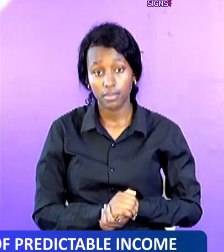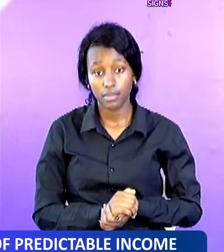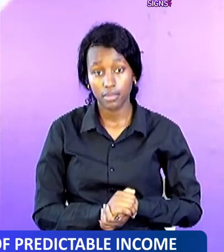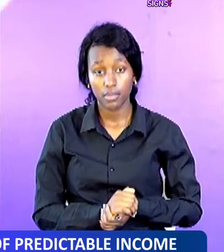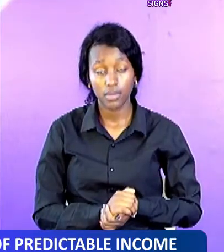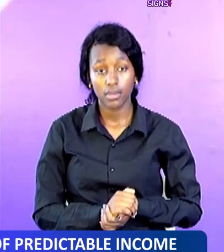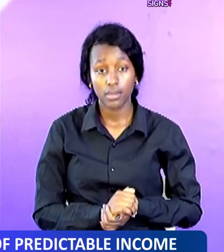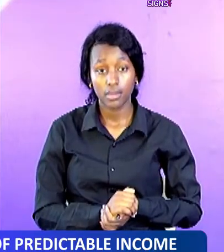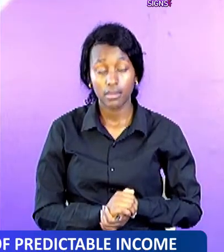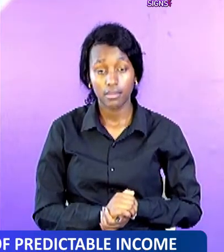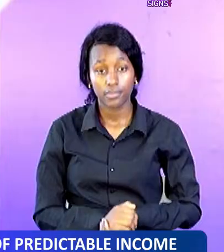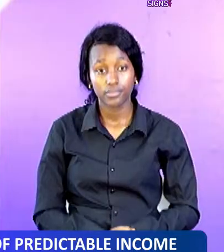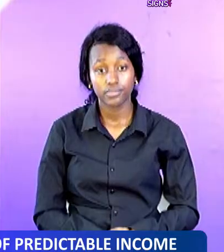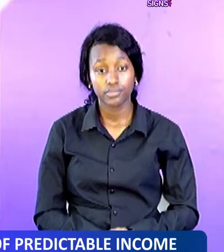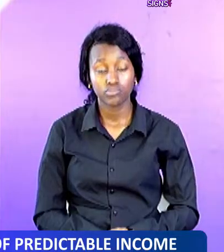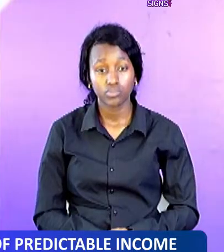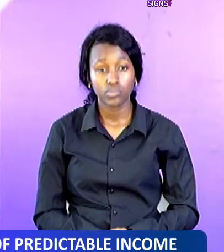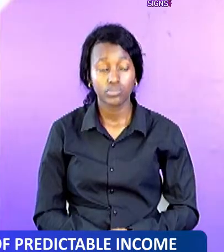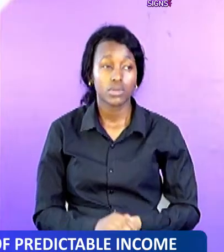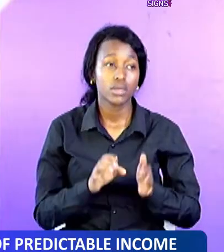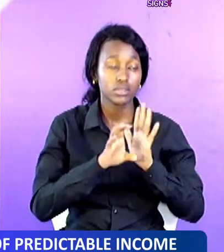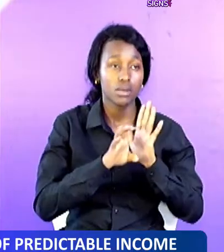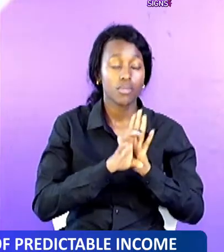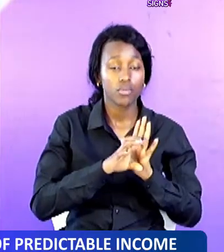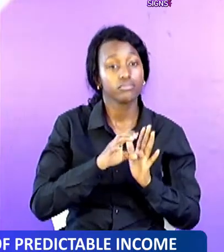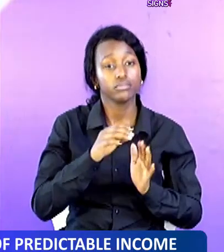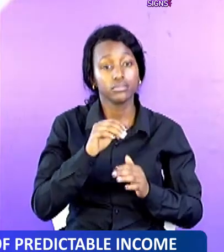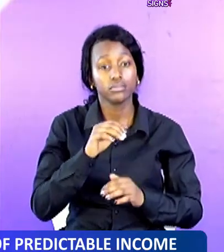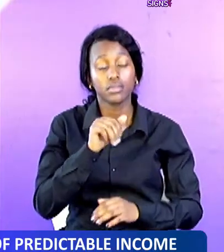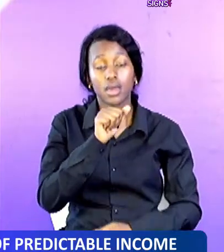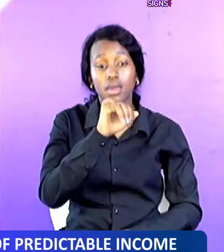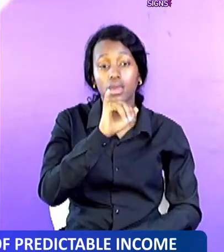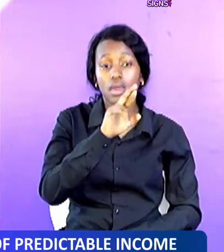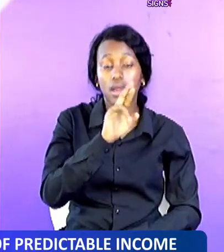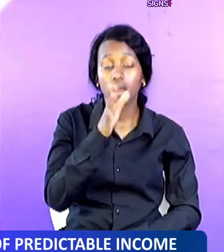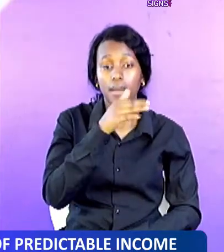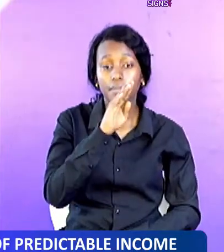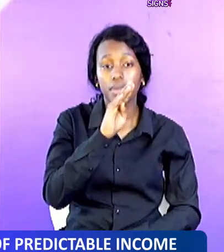like Airbnb. Yes, that is the same. It's the same concept.